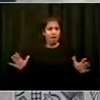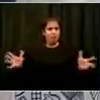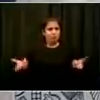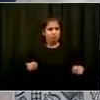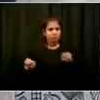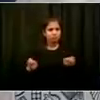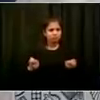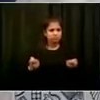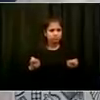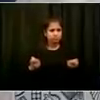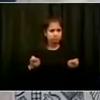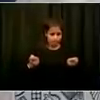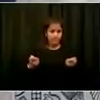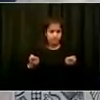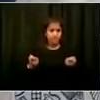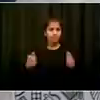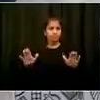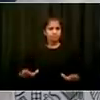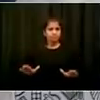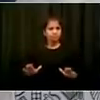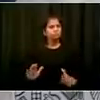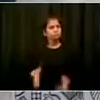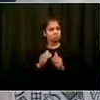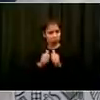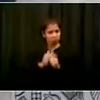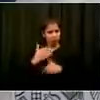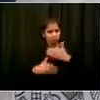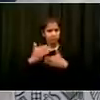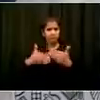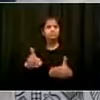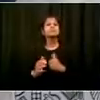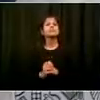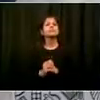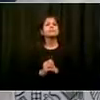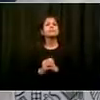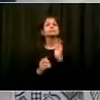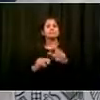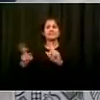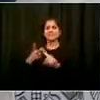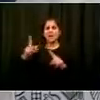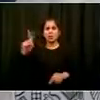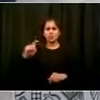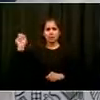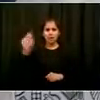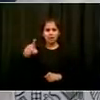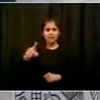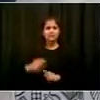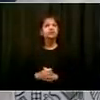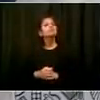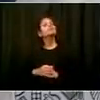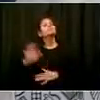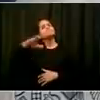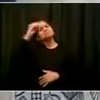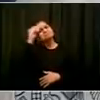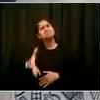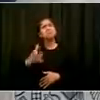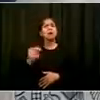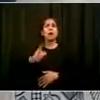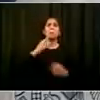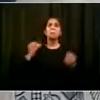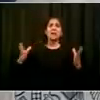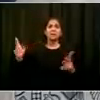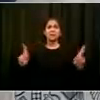So some people are confused, with the reopening process, the closures, with the ongoing bickering between you and the governor. Can